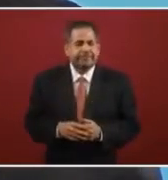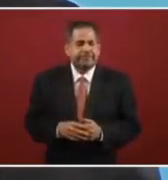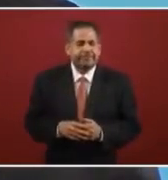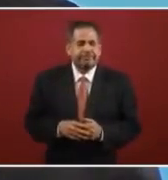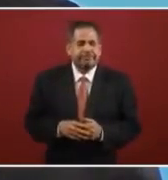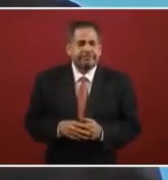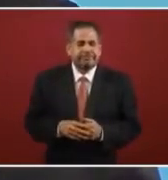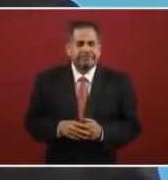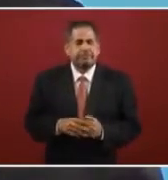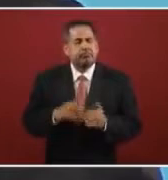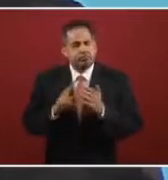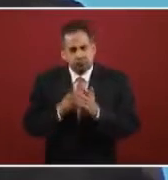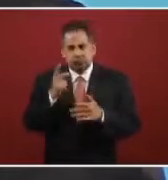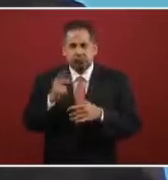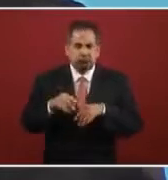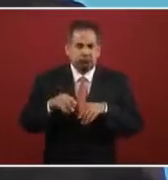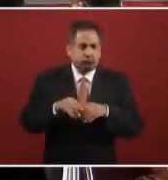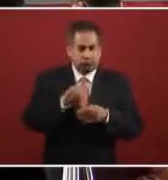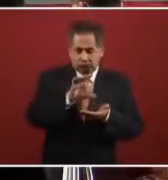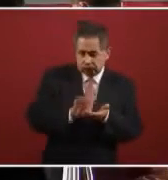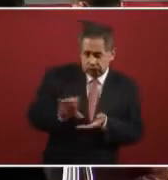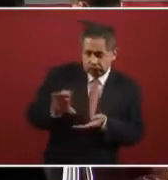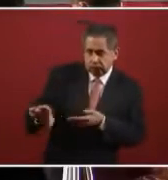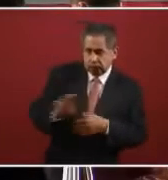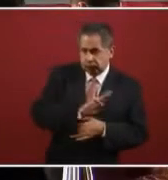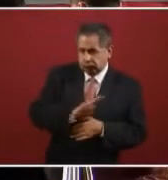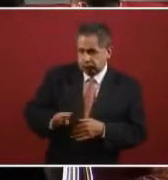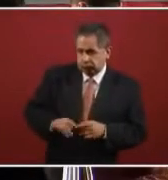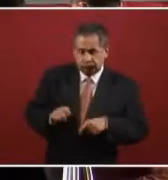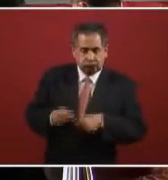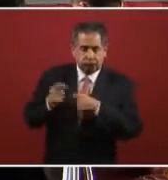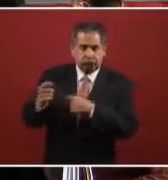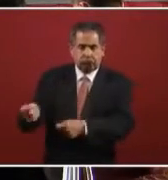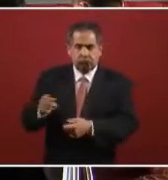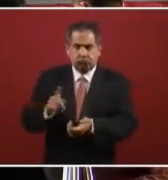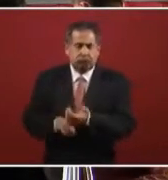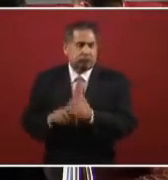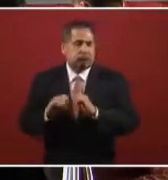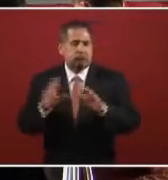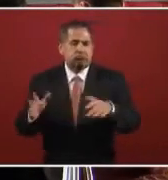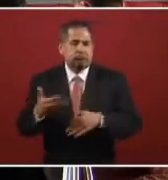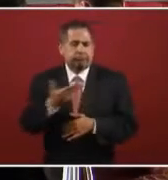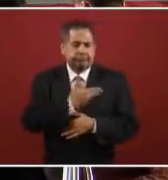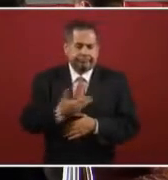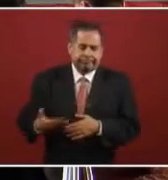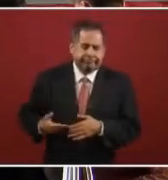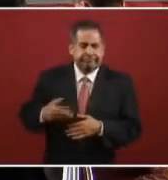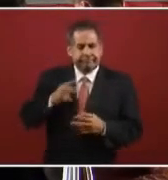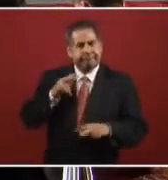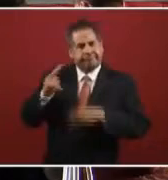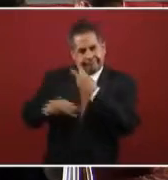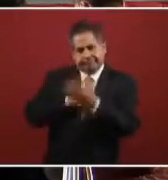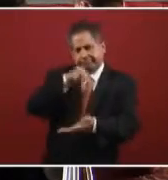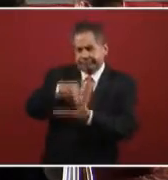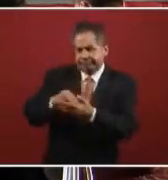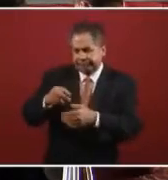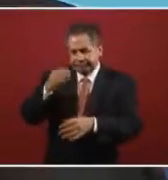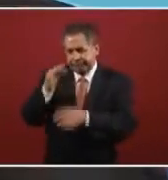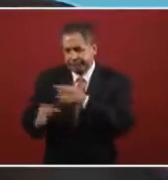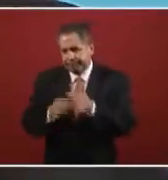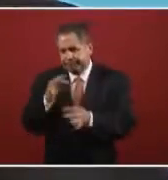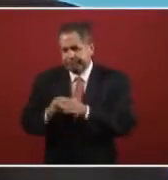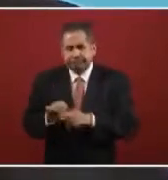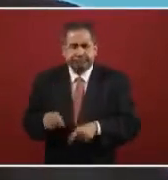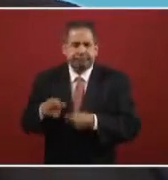next couple weeks, and they will give the money to the people.